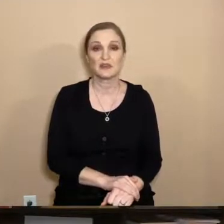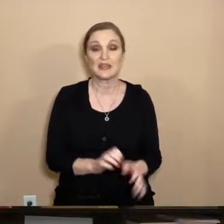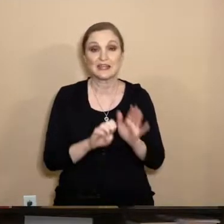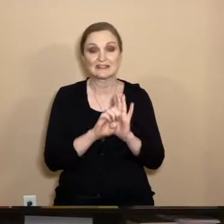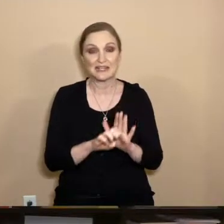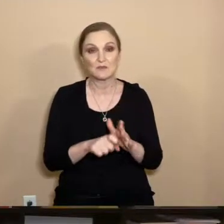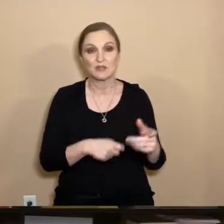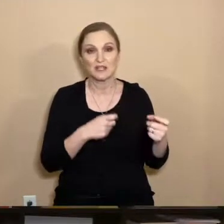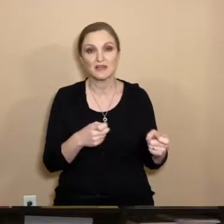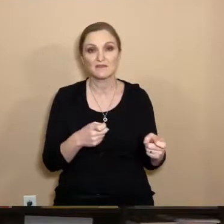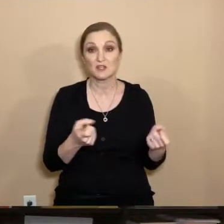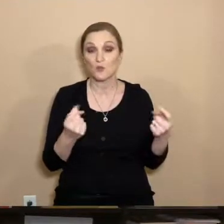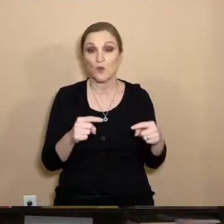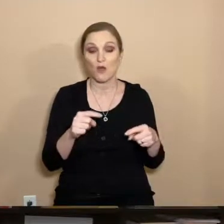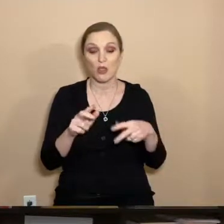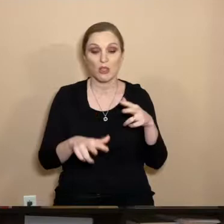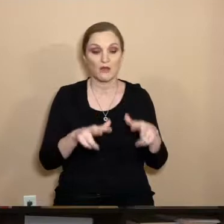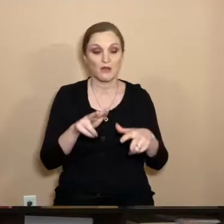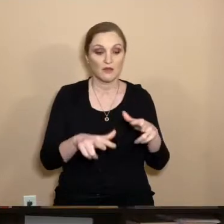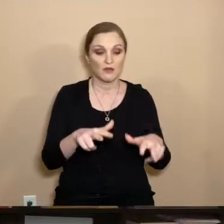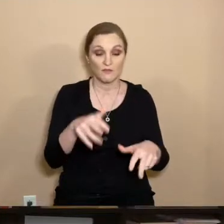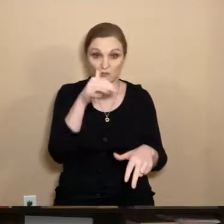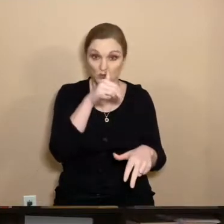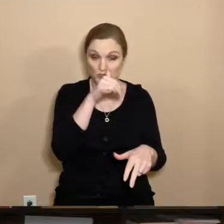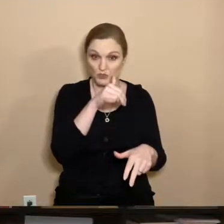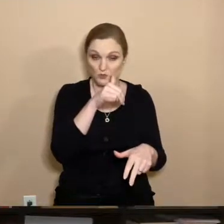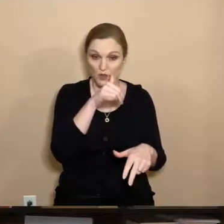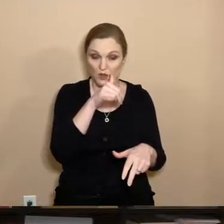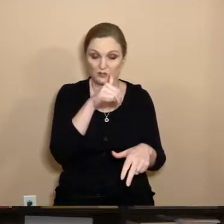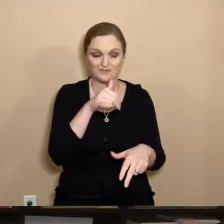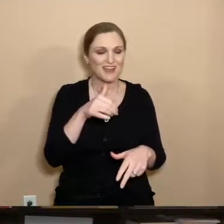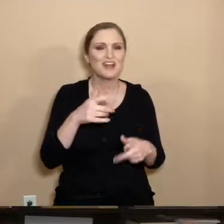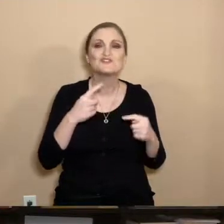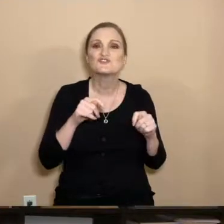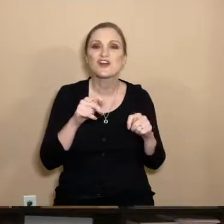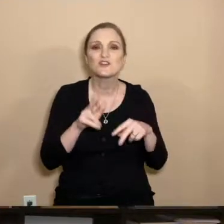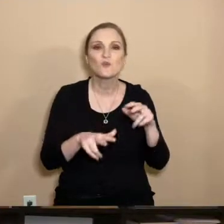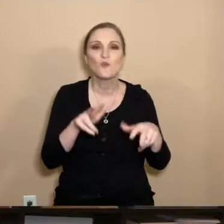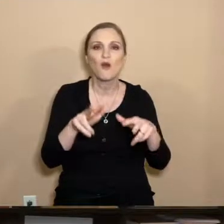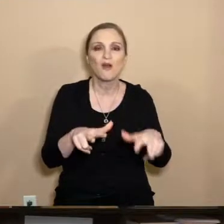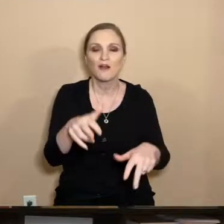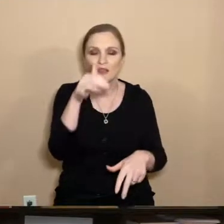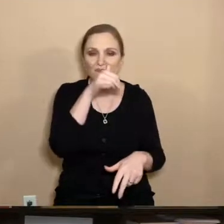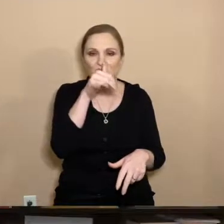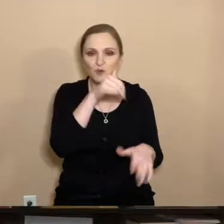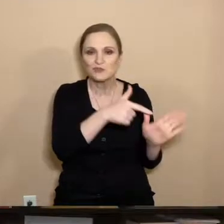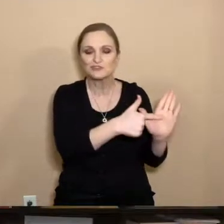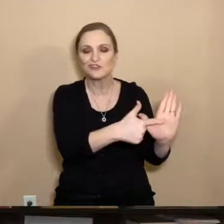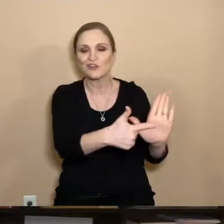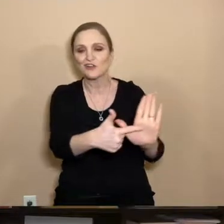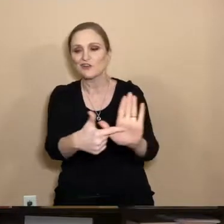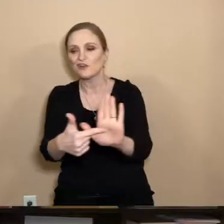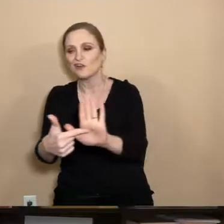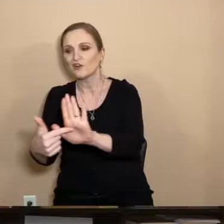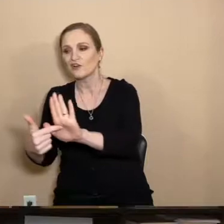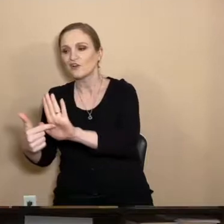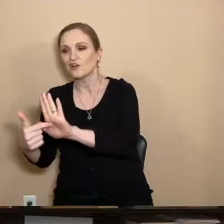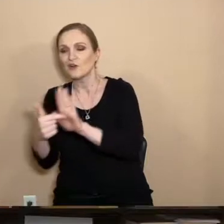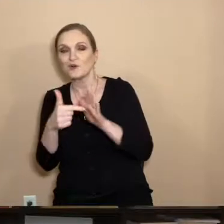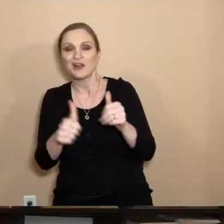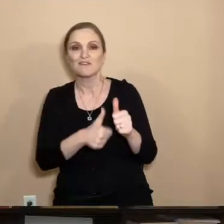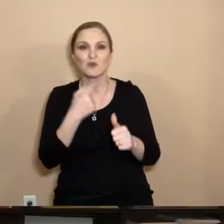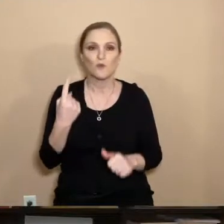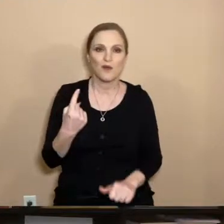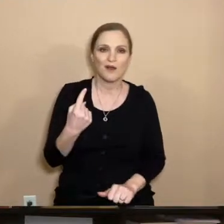he gives is even when the fool walks on the road, meaning even just trying to walk down the street, the fool is going to exhibit to those he comes in